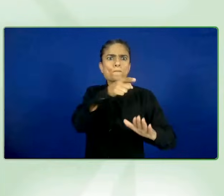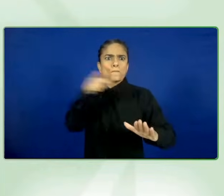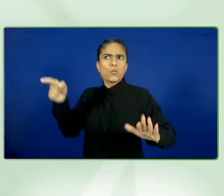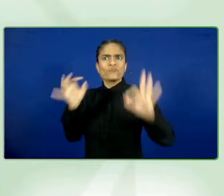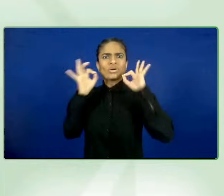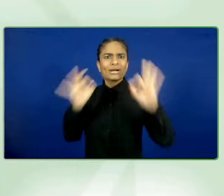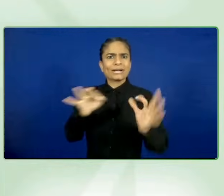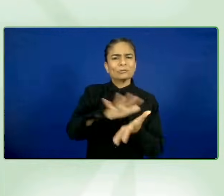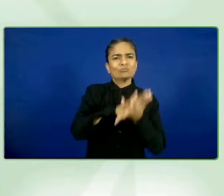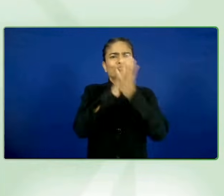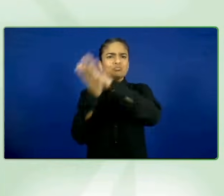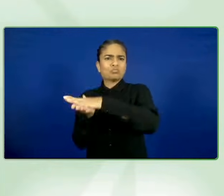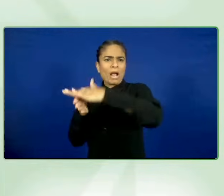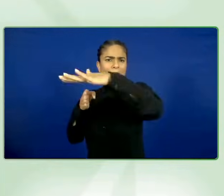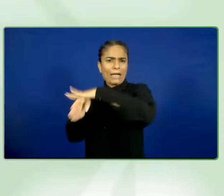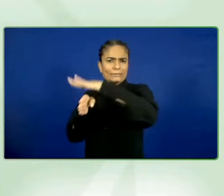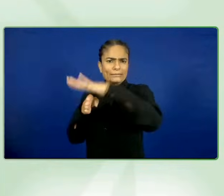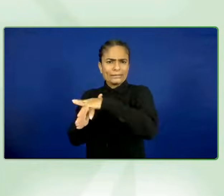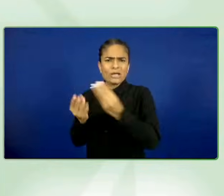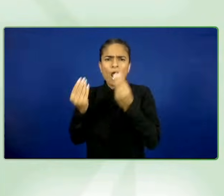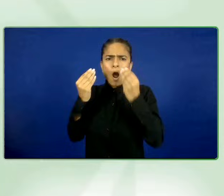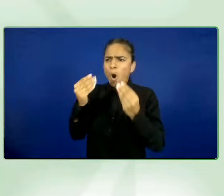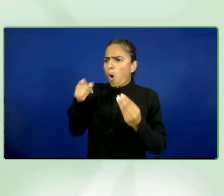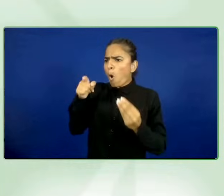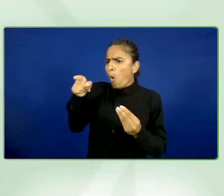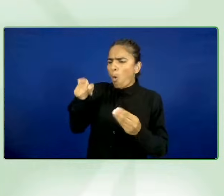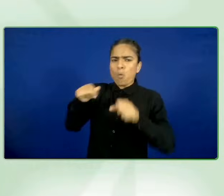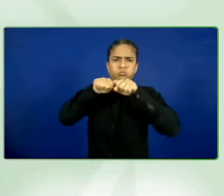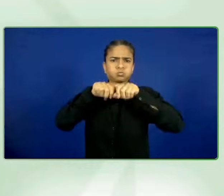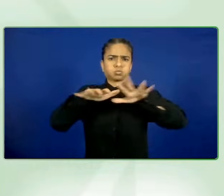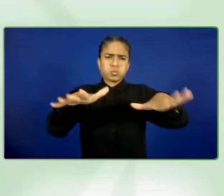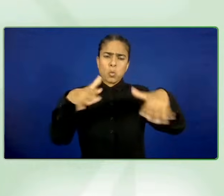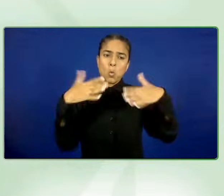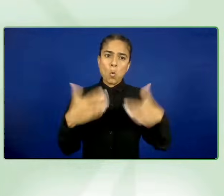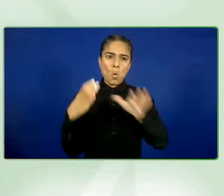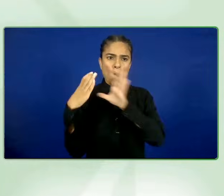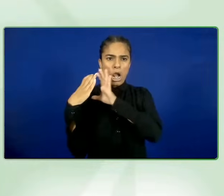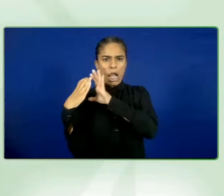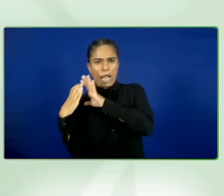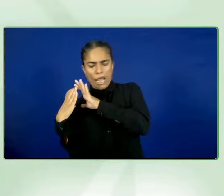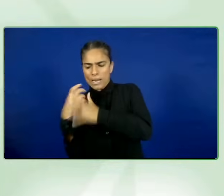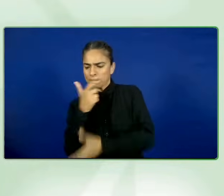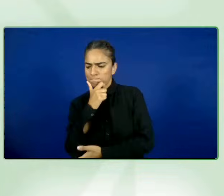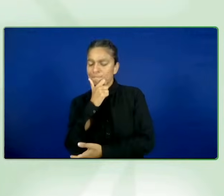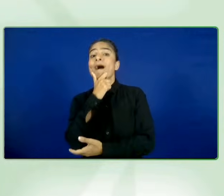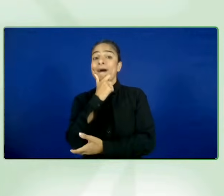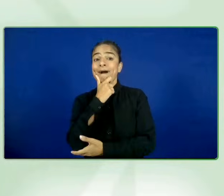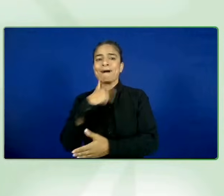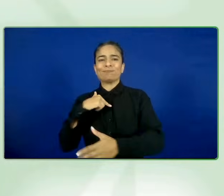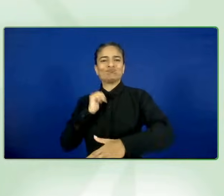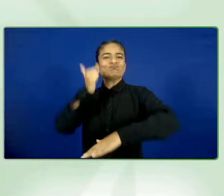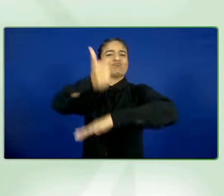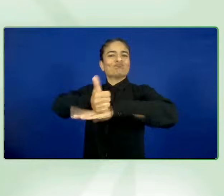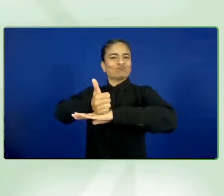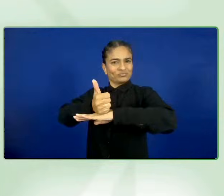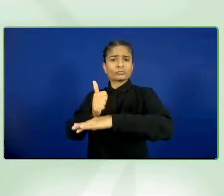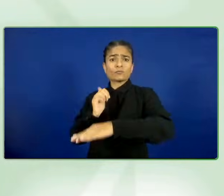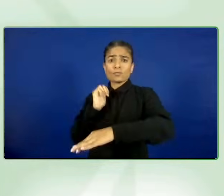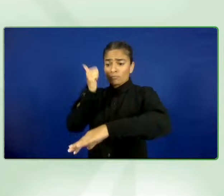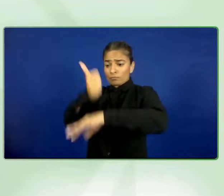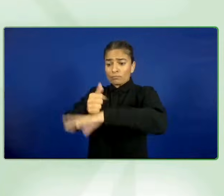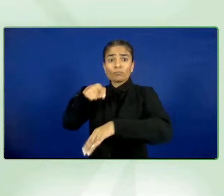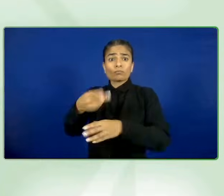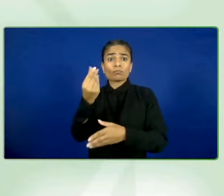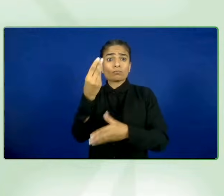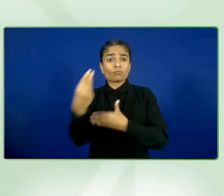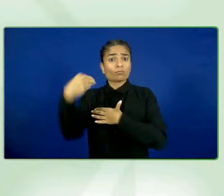responsibility. So I started as a foundation. It is not for profit, but previously, I still run a for-profit venture,